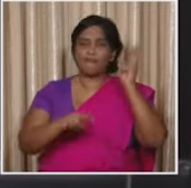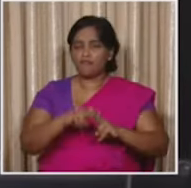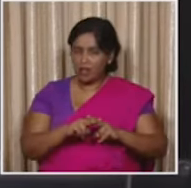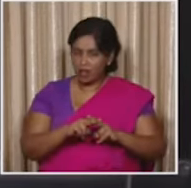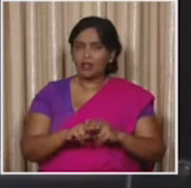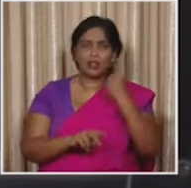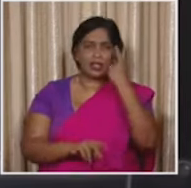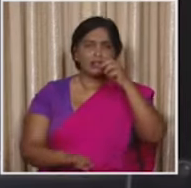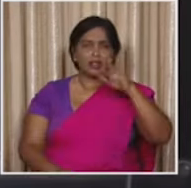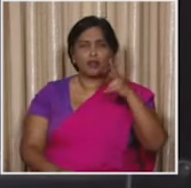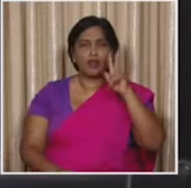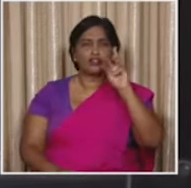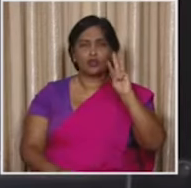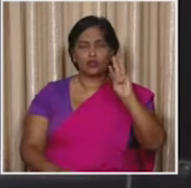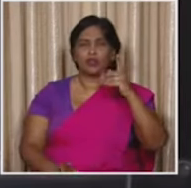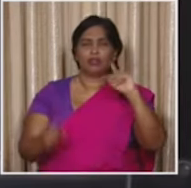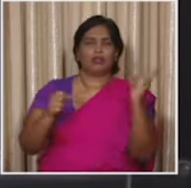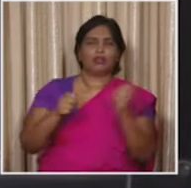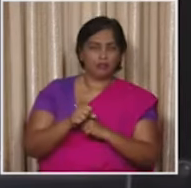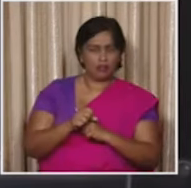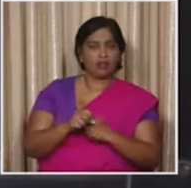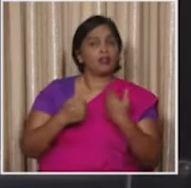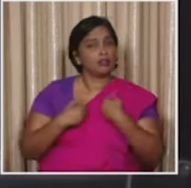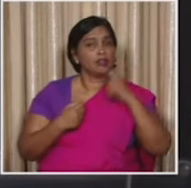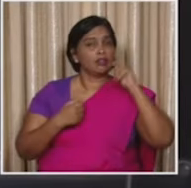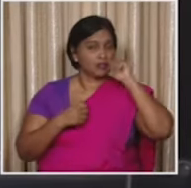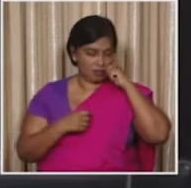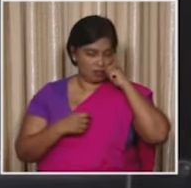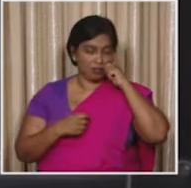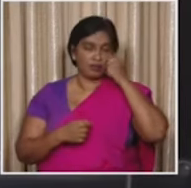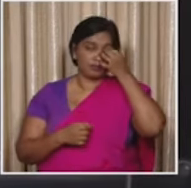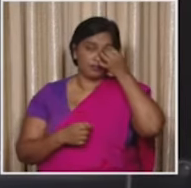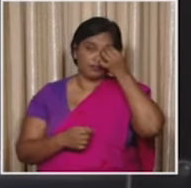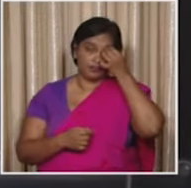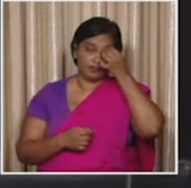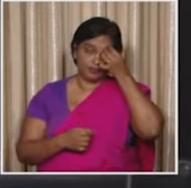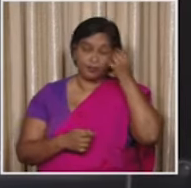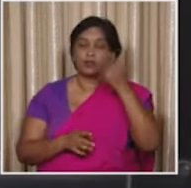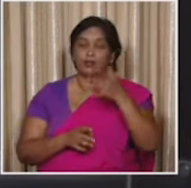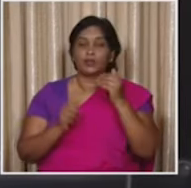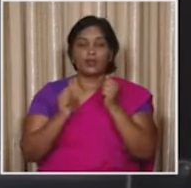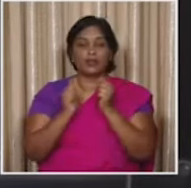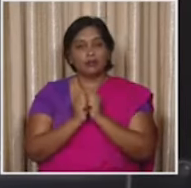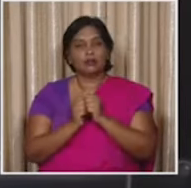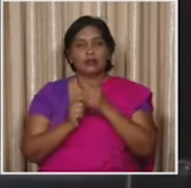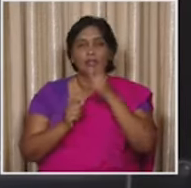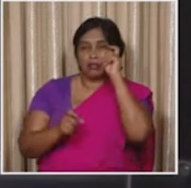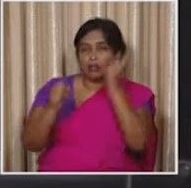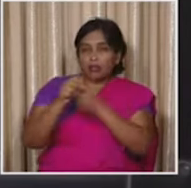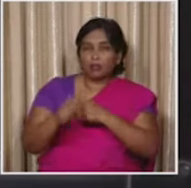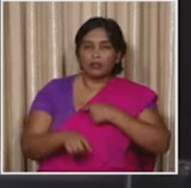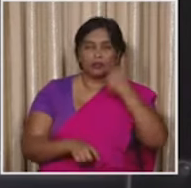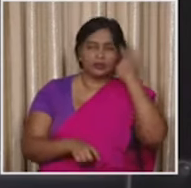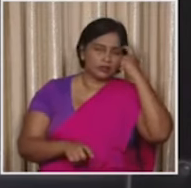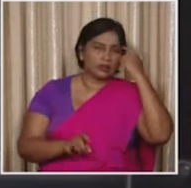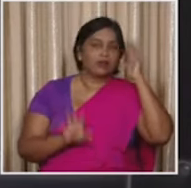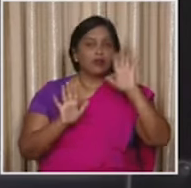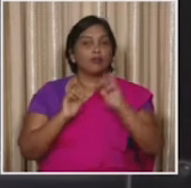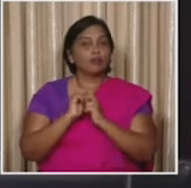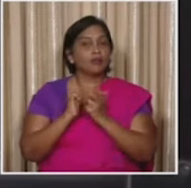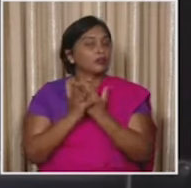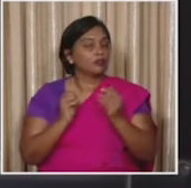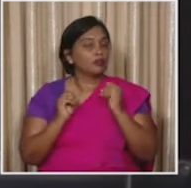that, and my father was depressed after seeing that. So we want a solution to that. If the solution, the similar thing was told